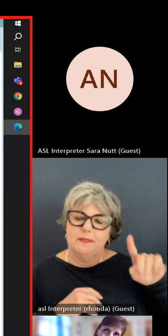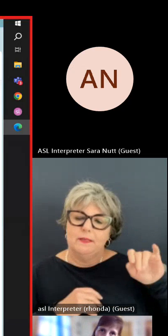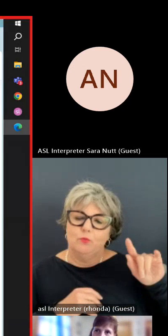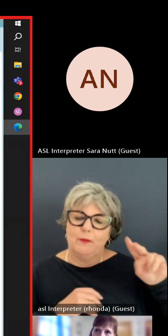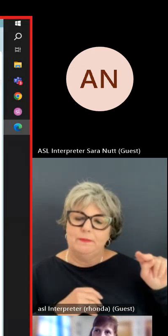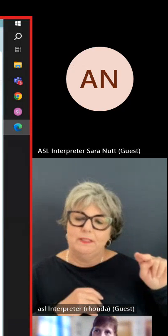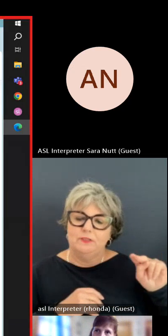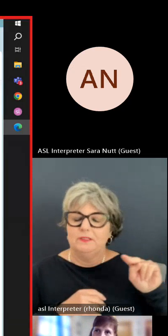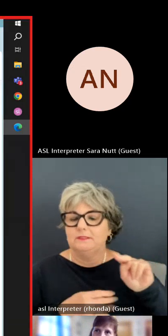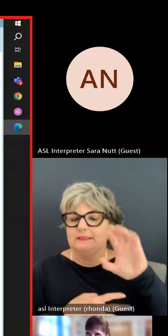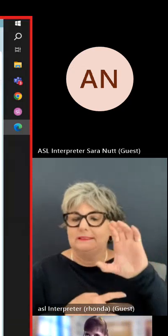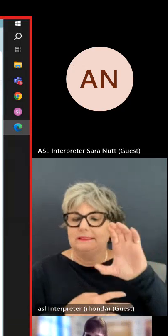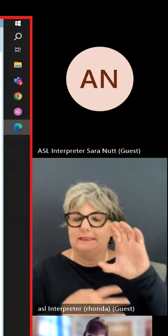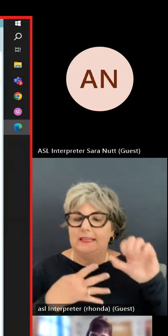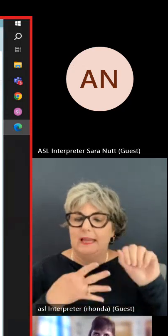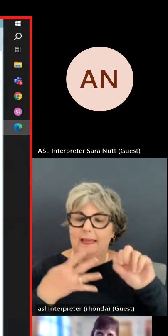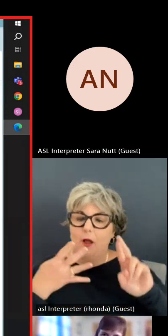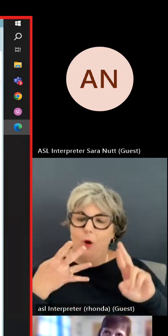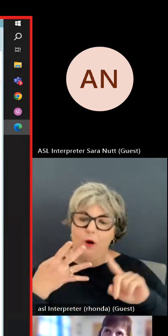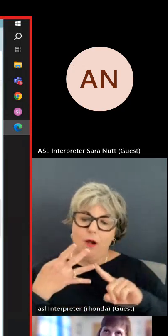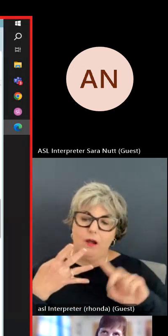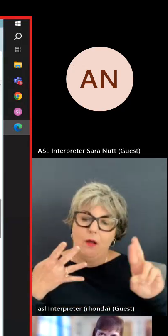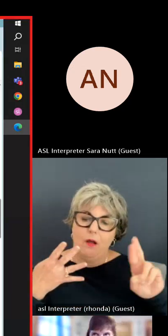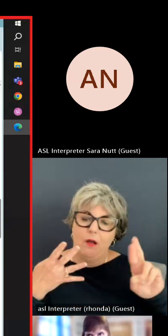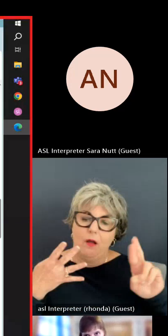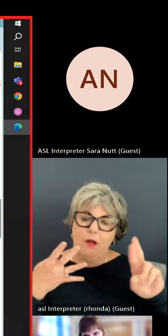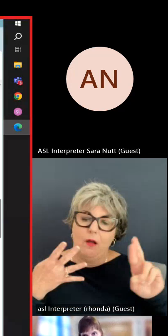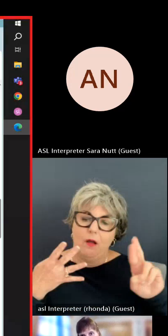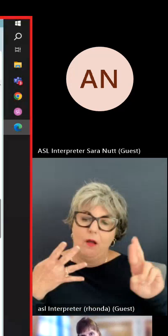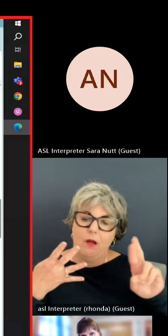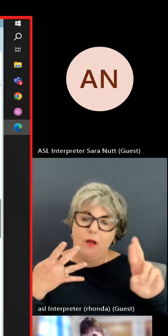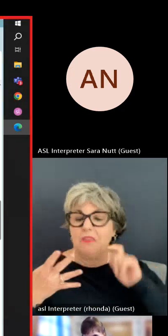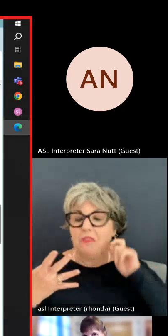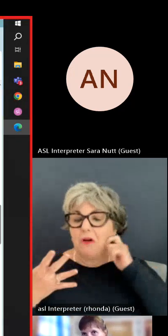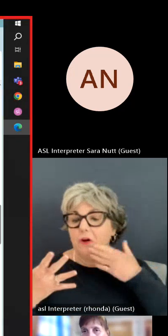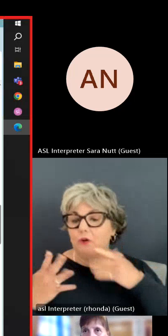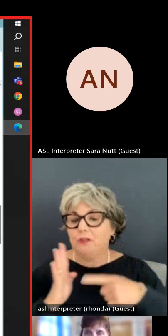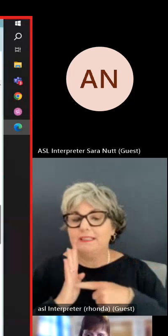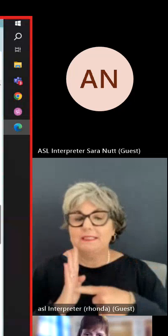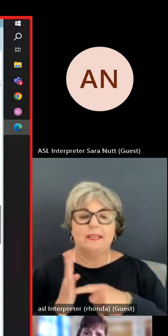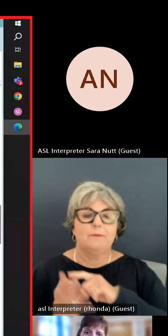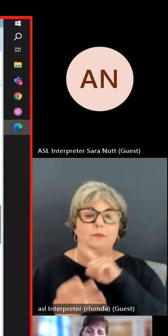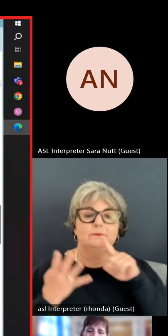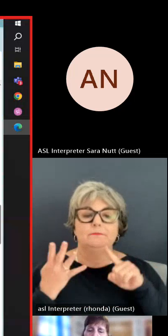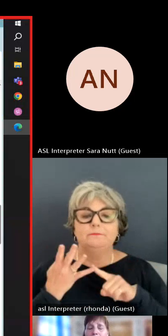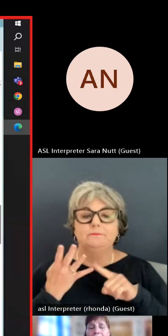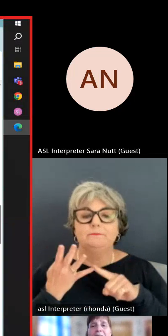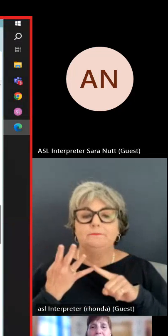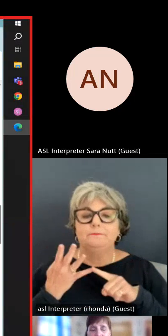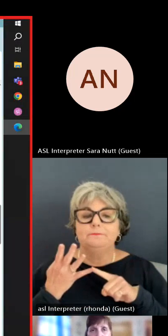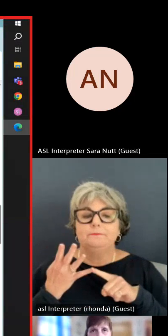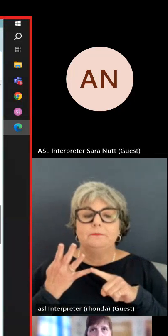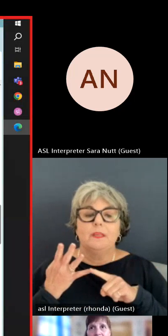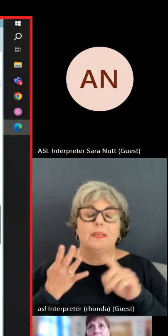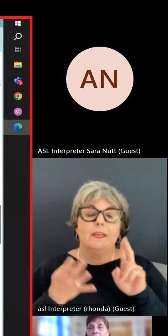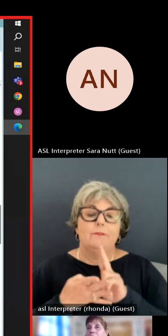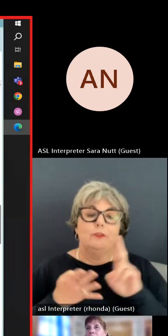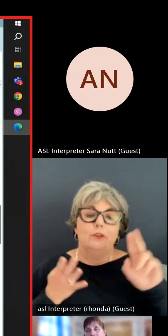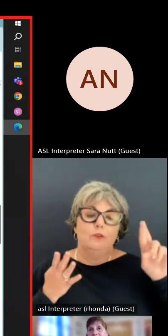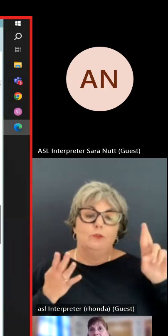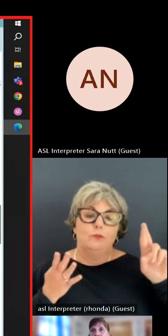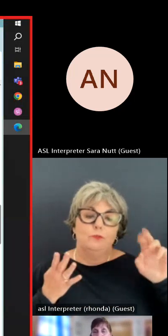and how they're repeated and the lines. I thought that was a really good example. When you use repetition